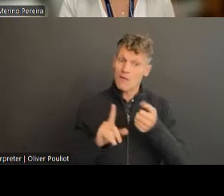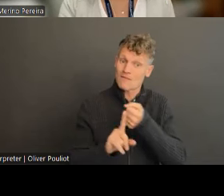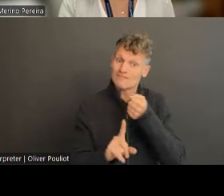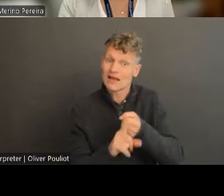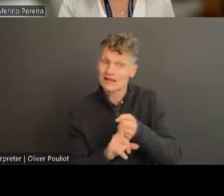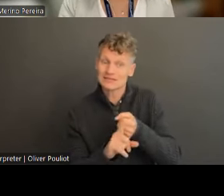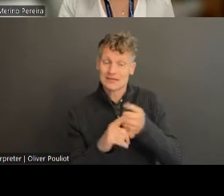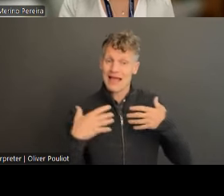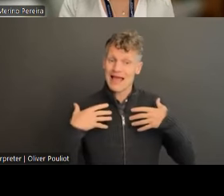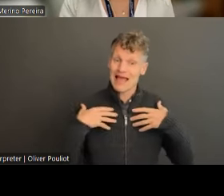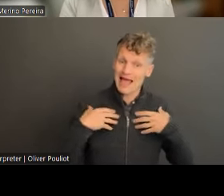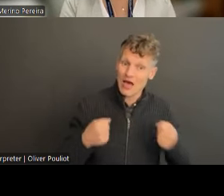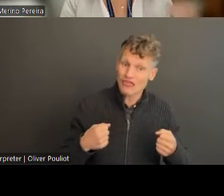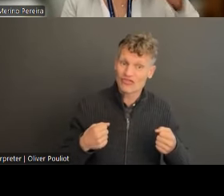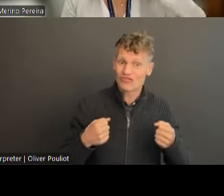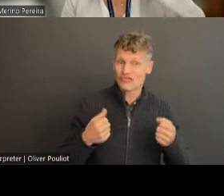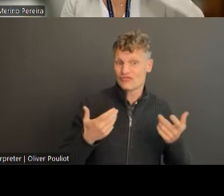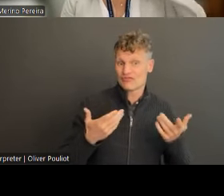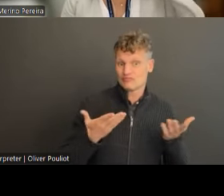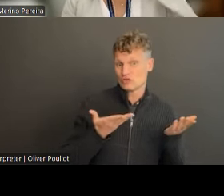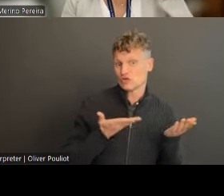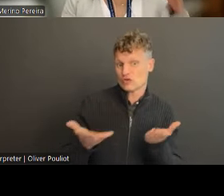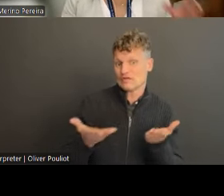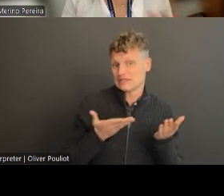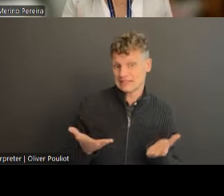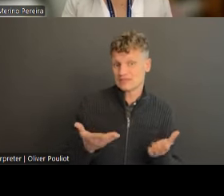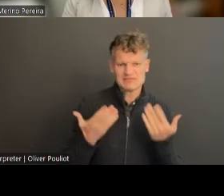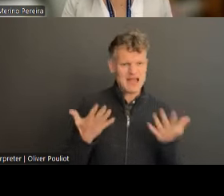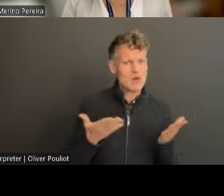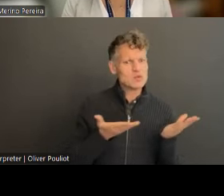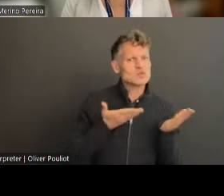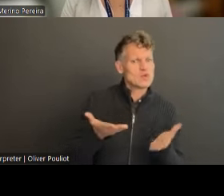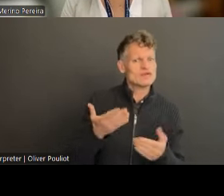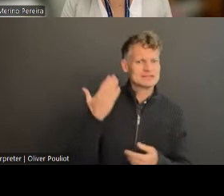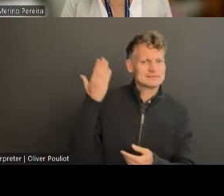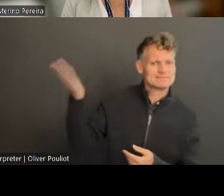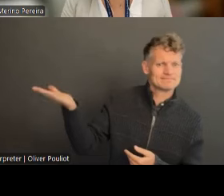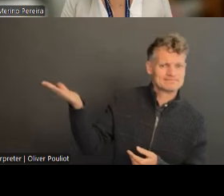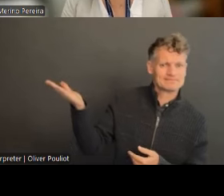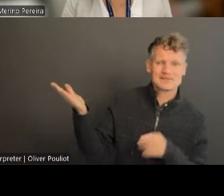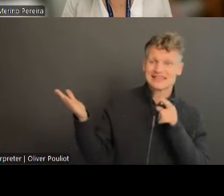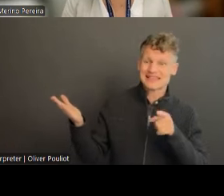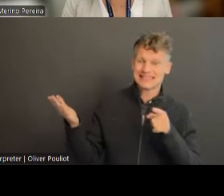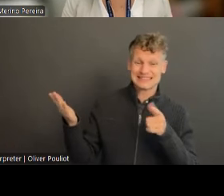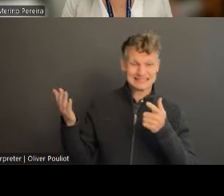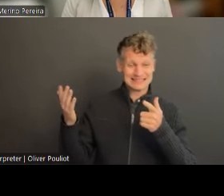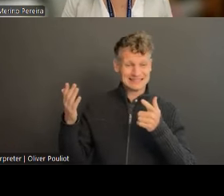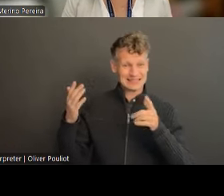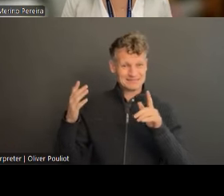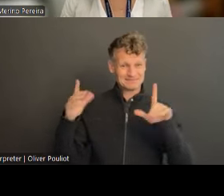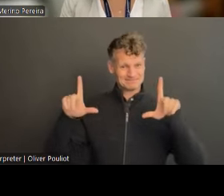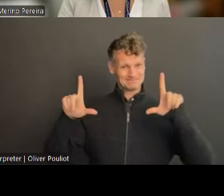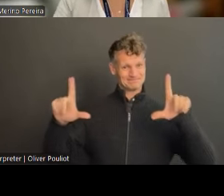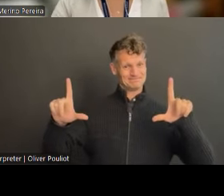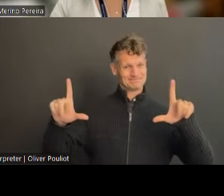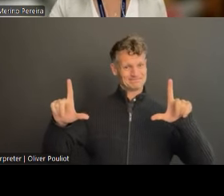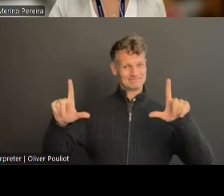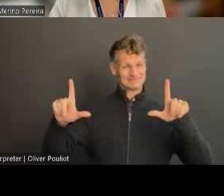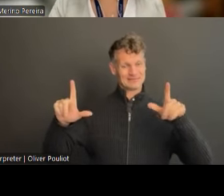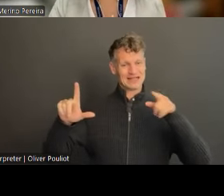going to share with you. This is the diagram that we worked on. It is a diagram that tries to